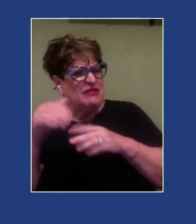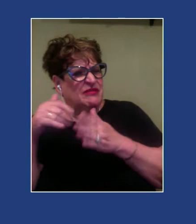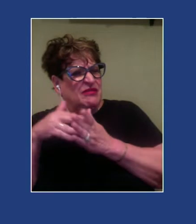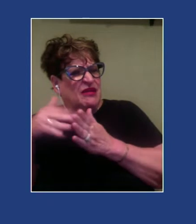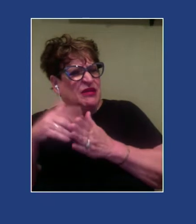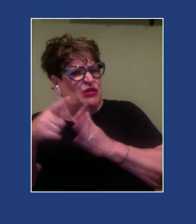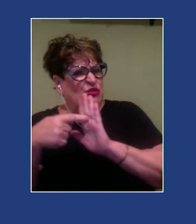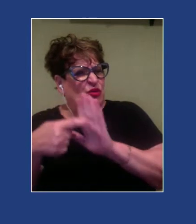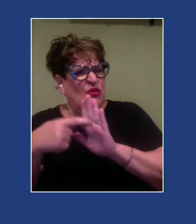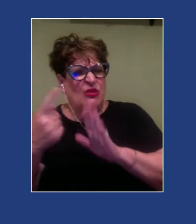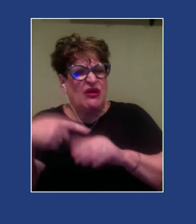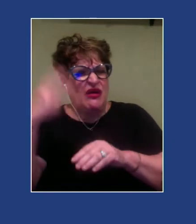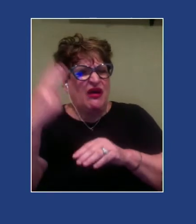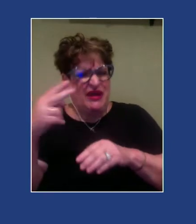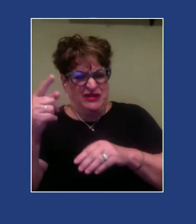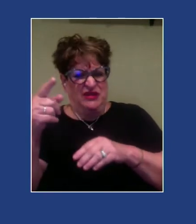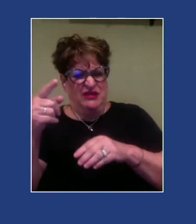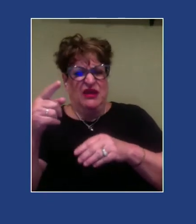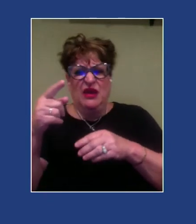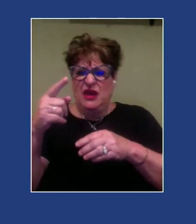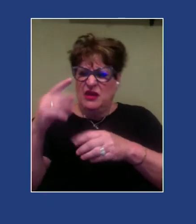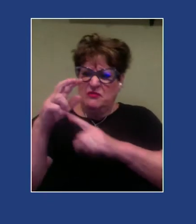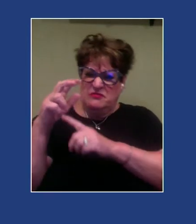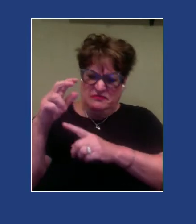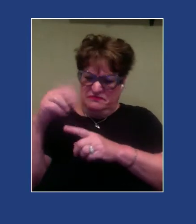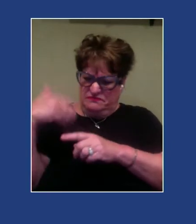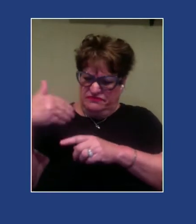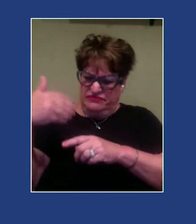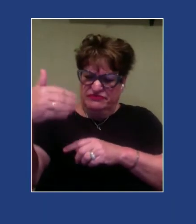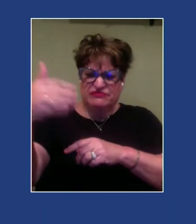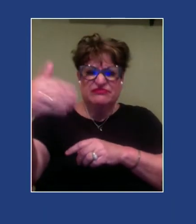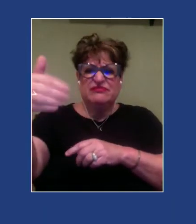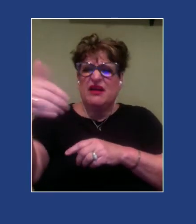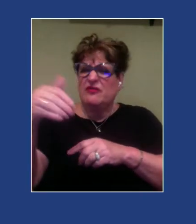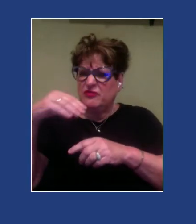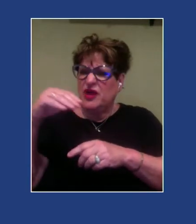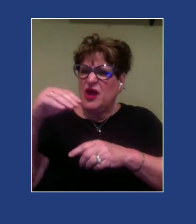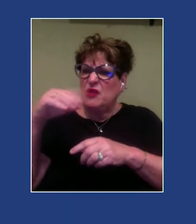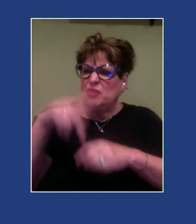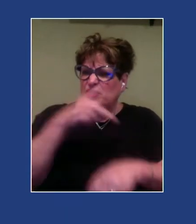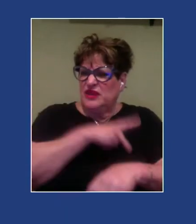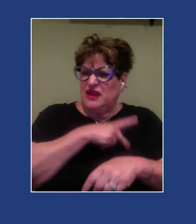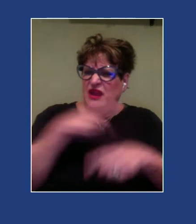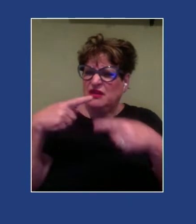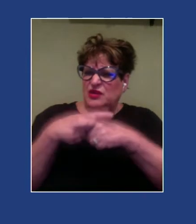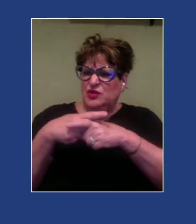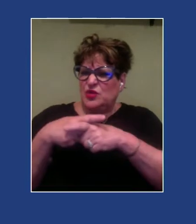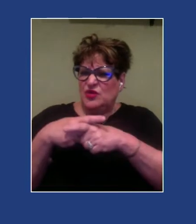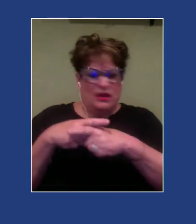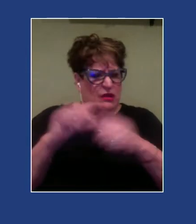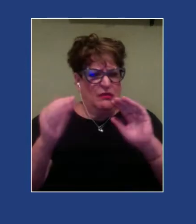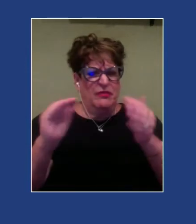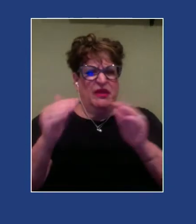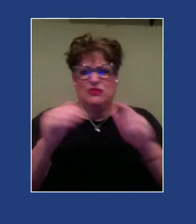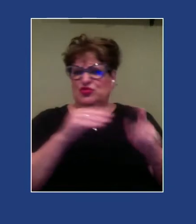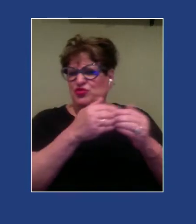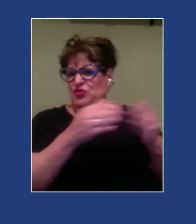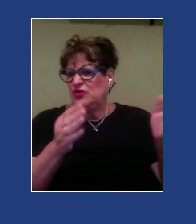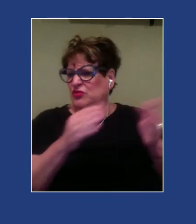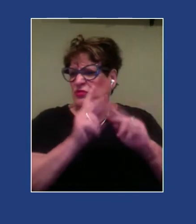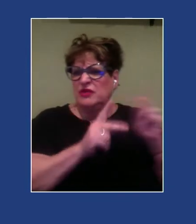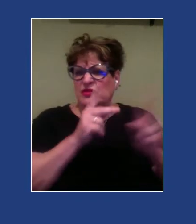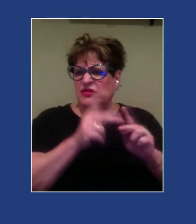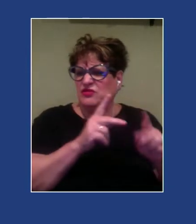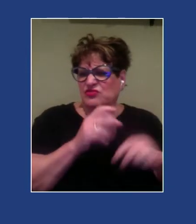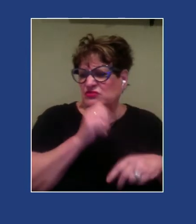a higher prevalence of borderline personality symptoms among trans and gender diverse people than what's known to be the case in the general population, and why